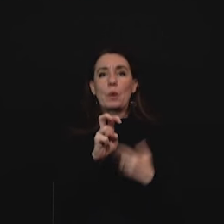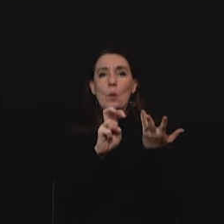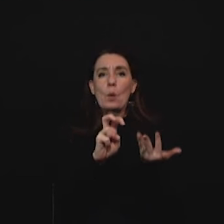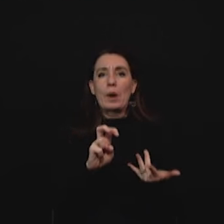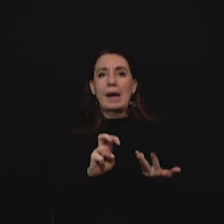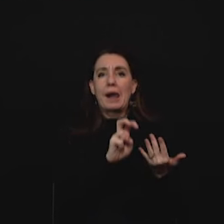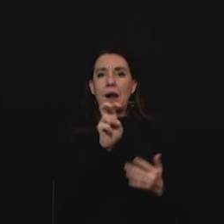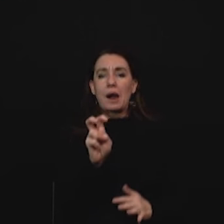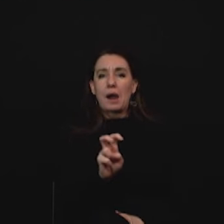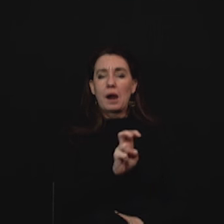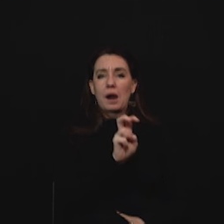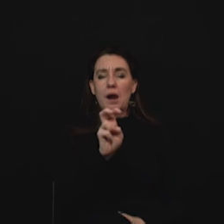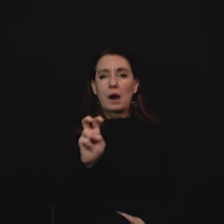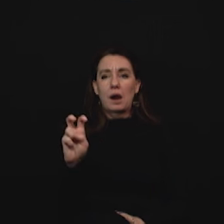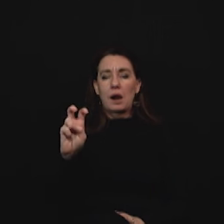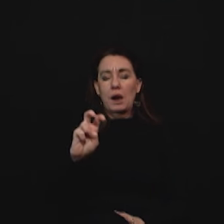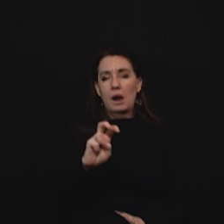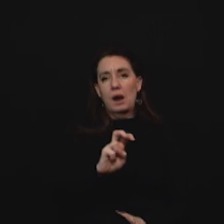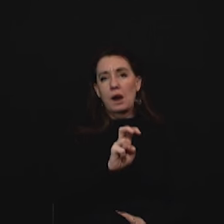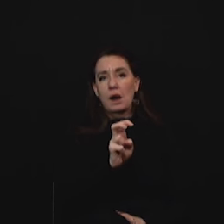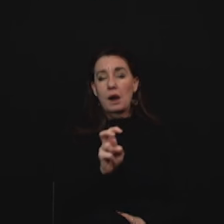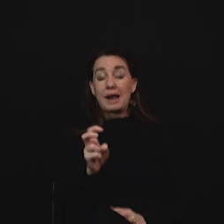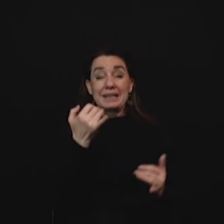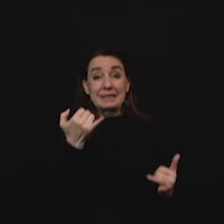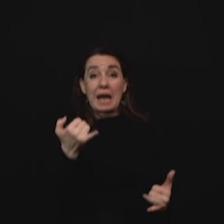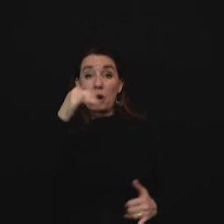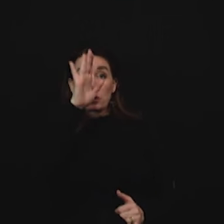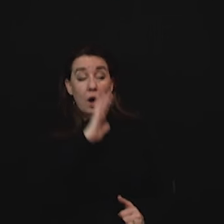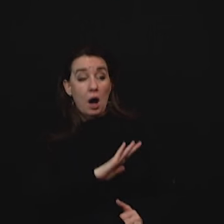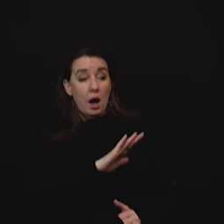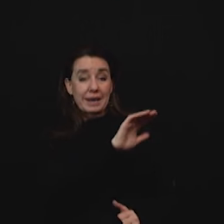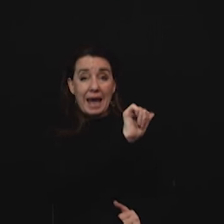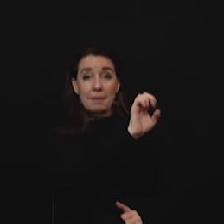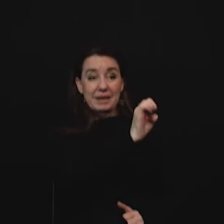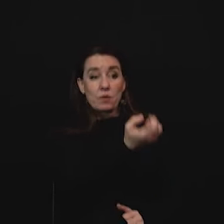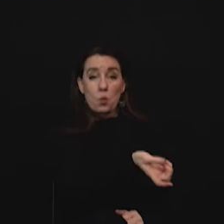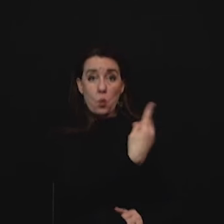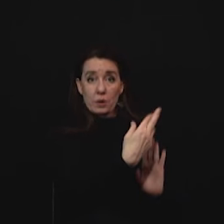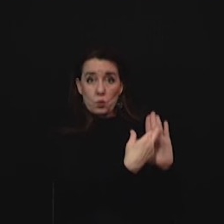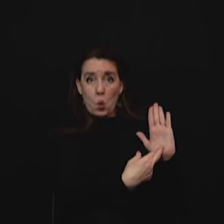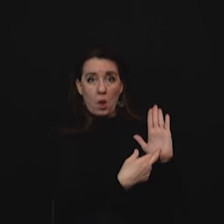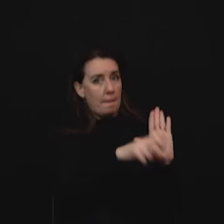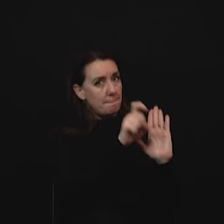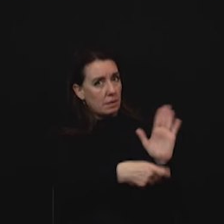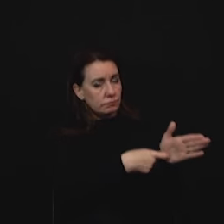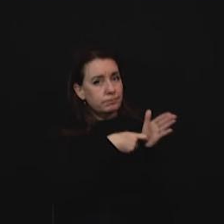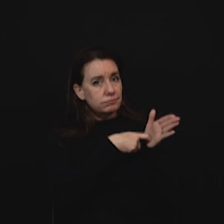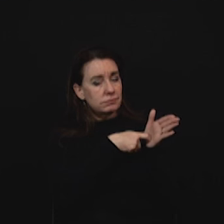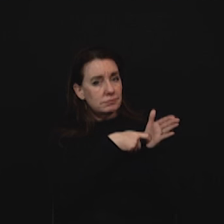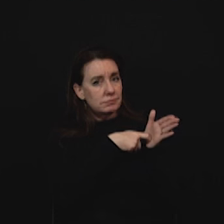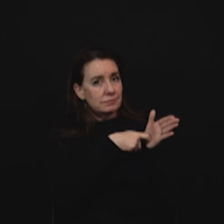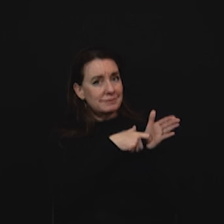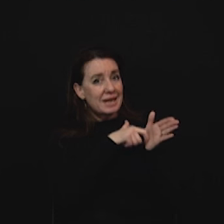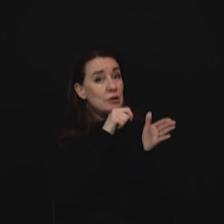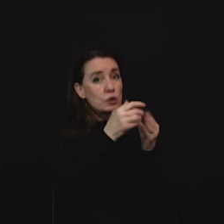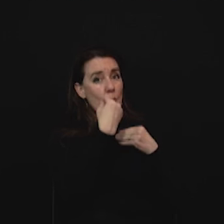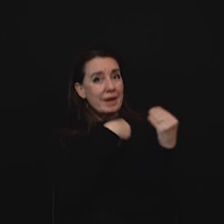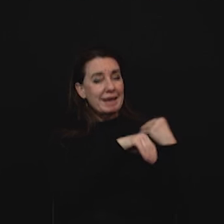garden. Now, God had given Adam and Eve only one rule. Don't eat the